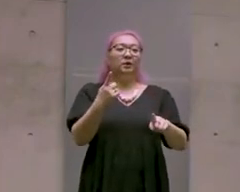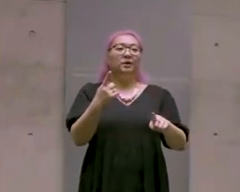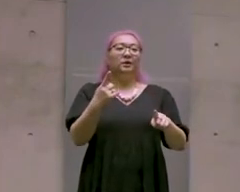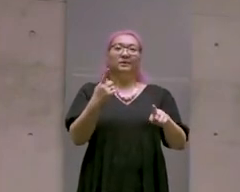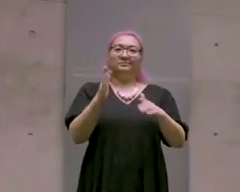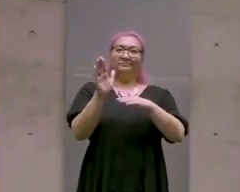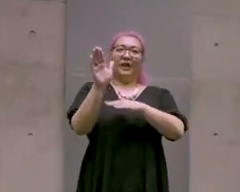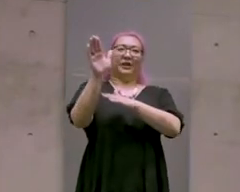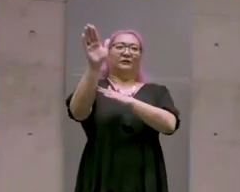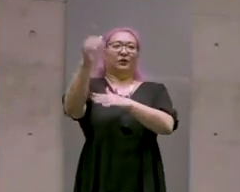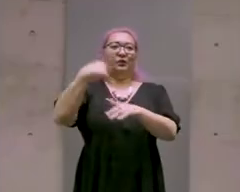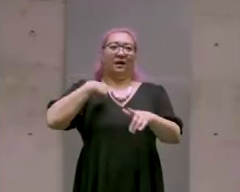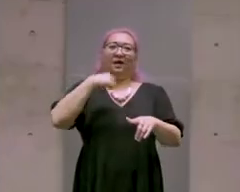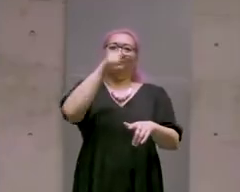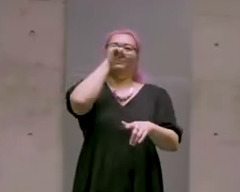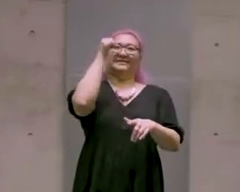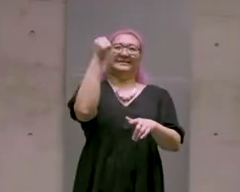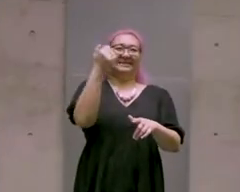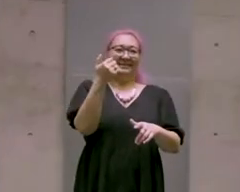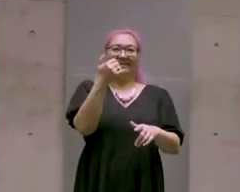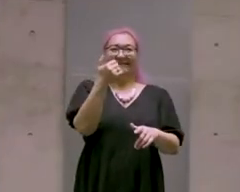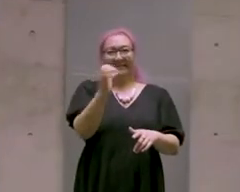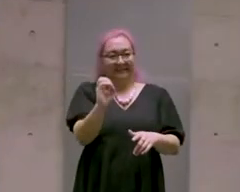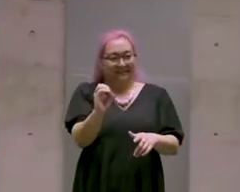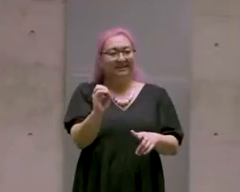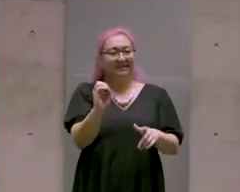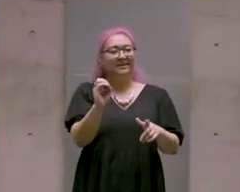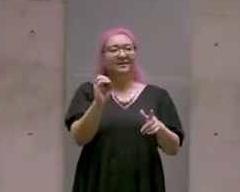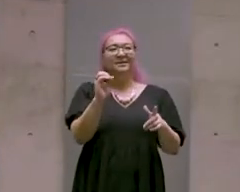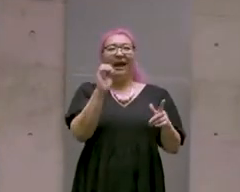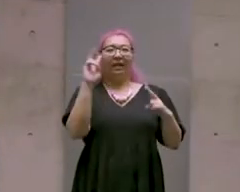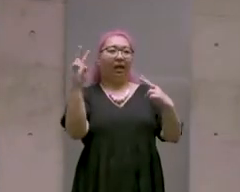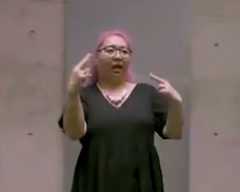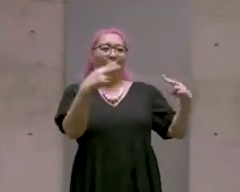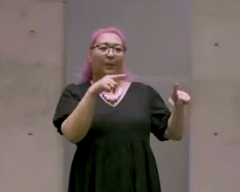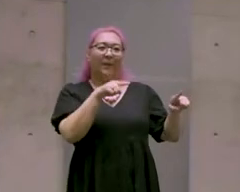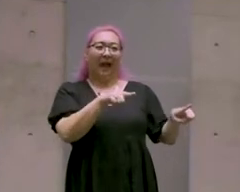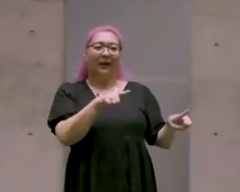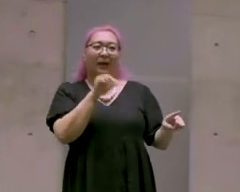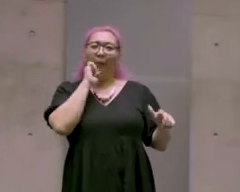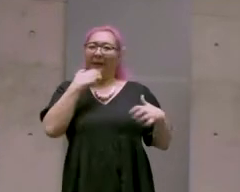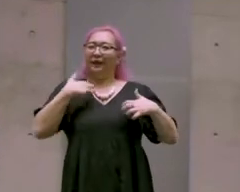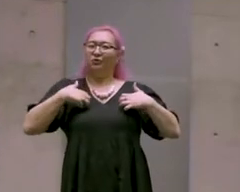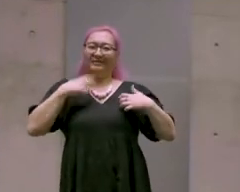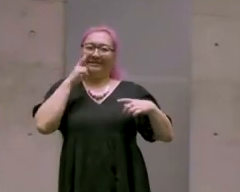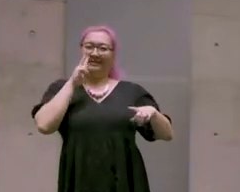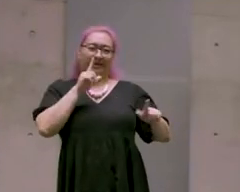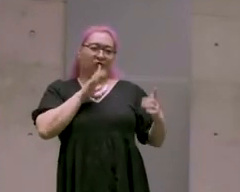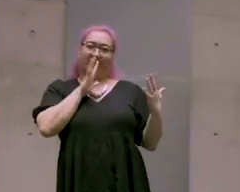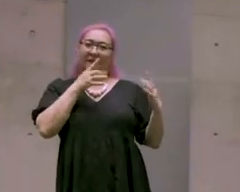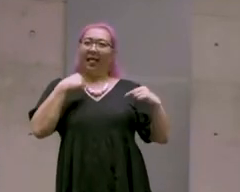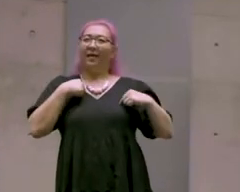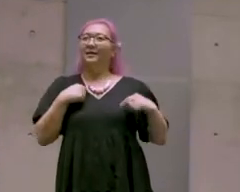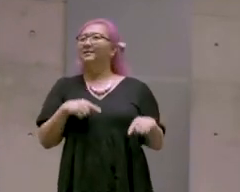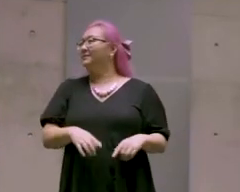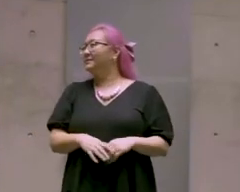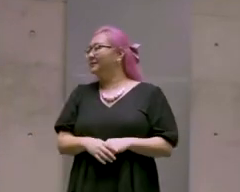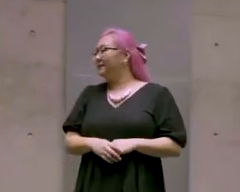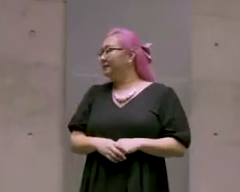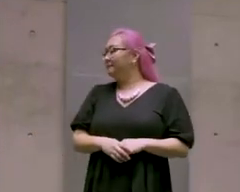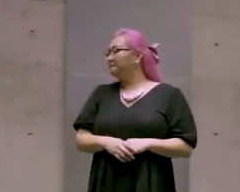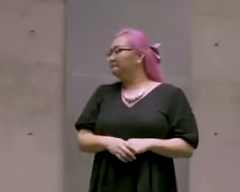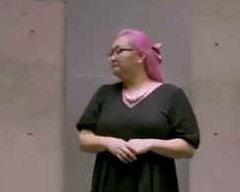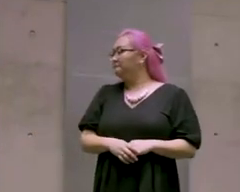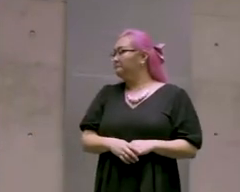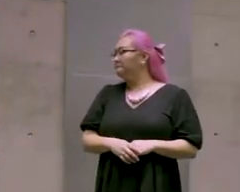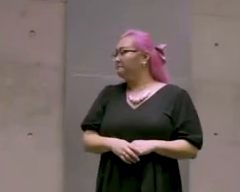way down the road, hopefully. And then coming out of that, what was it like that, having to deal with that pressure of such a big success and kind of